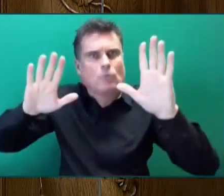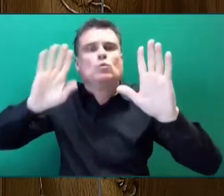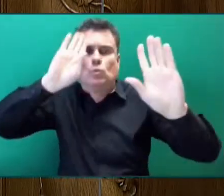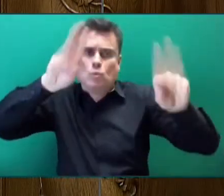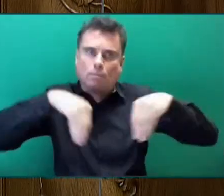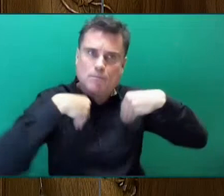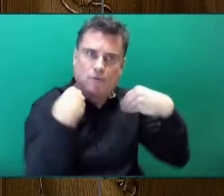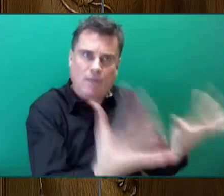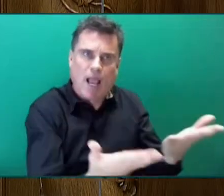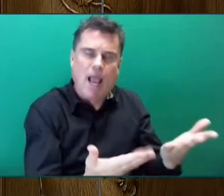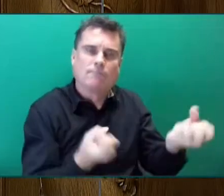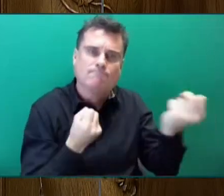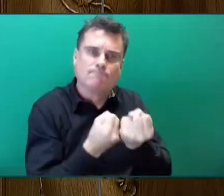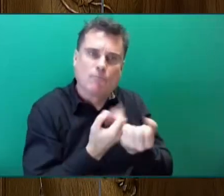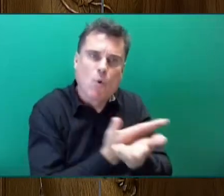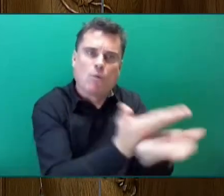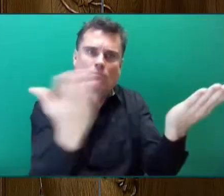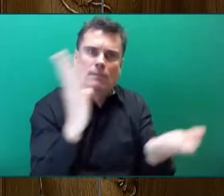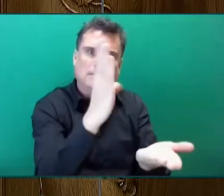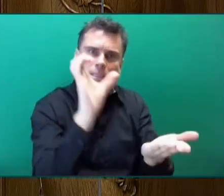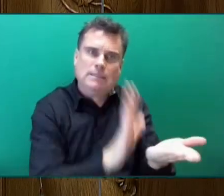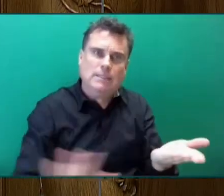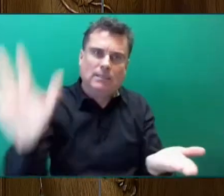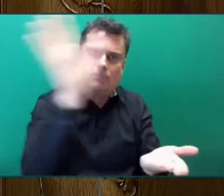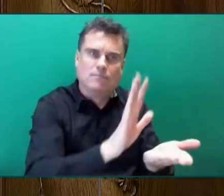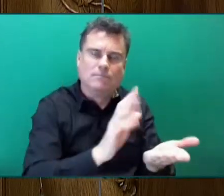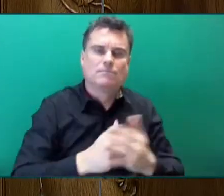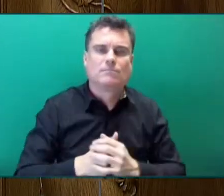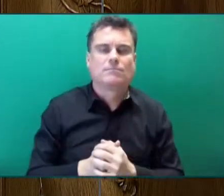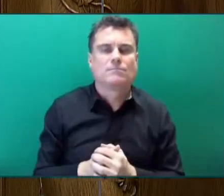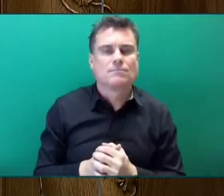Nushwelequins Adische. I feel so very proud of the